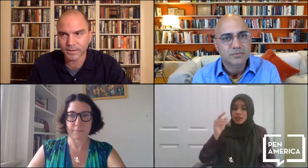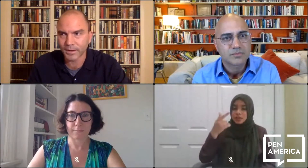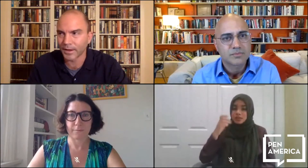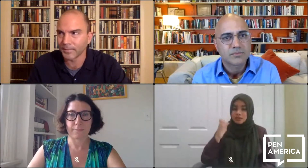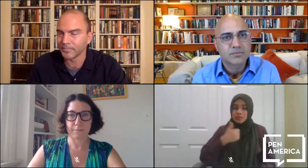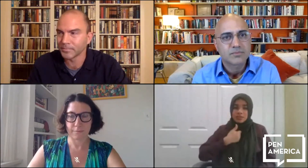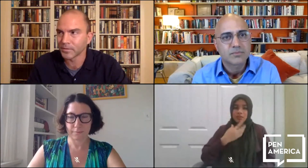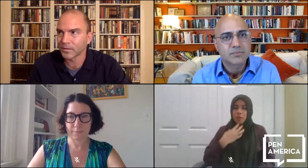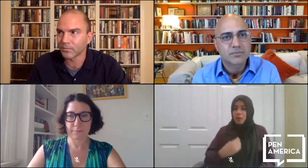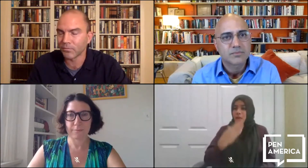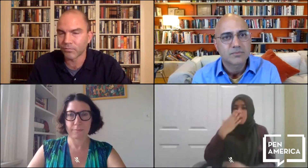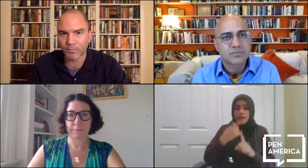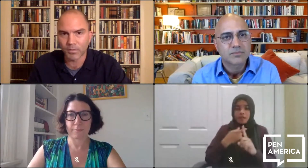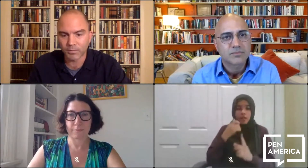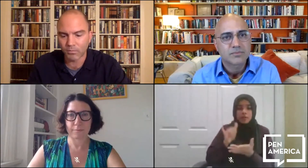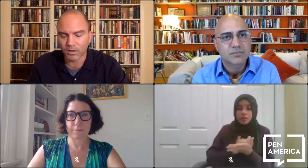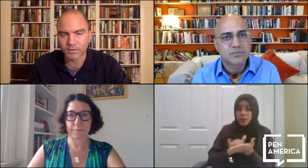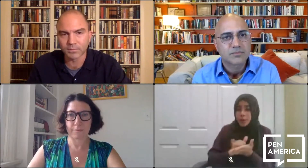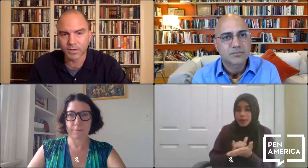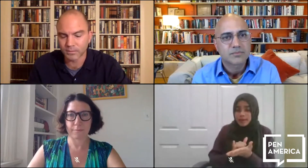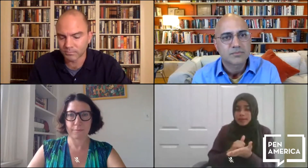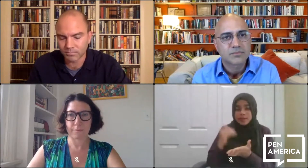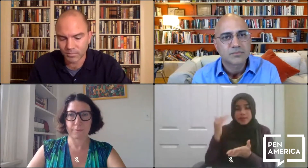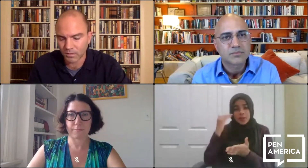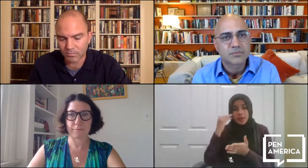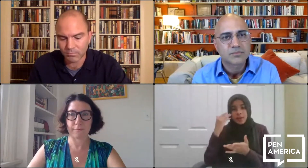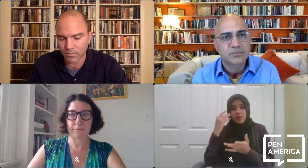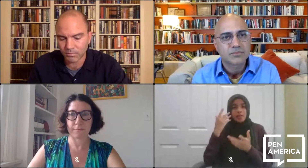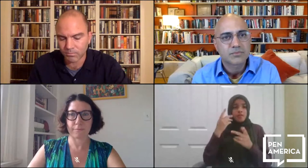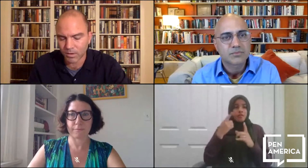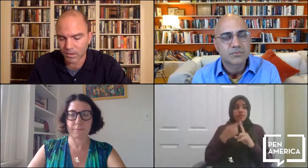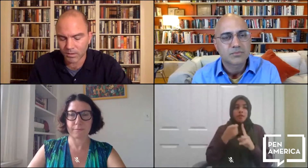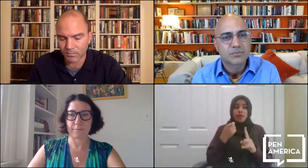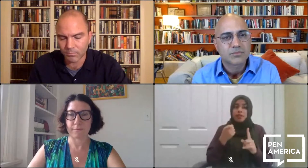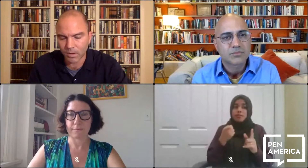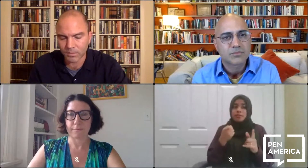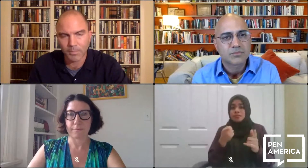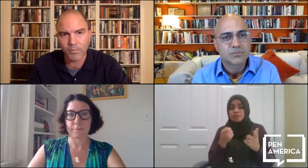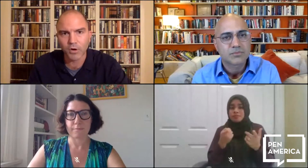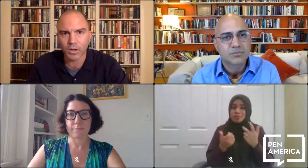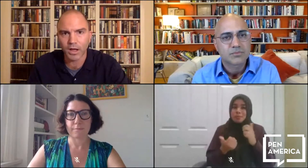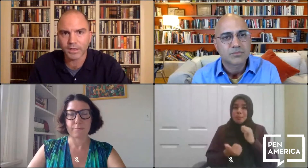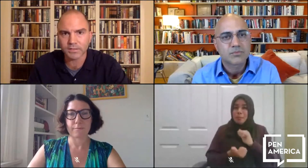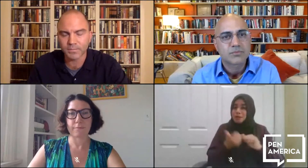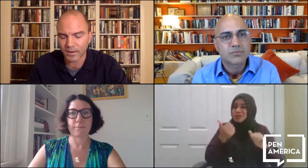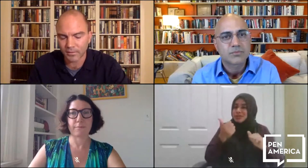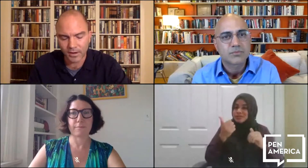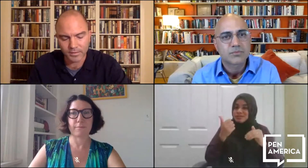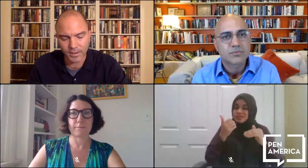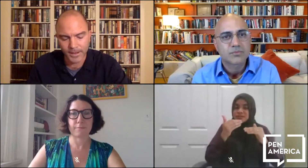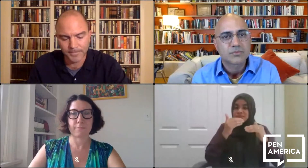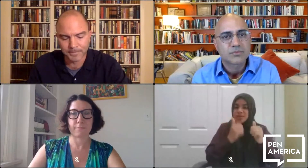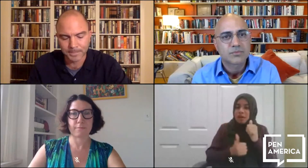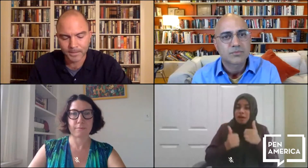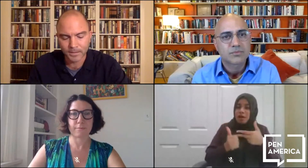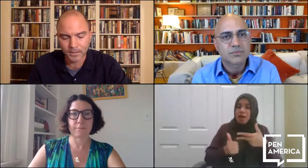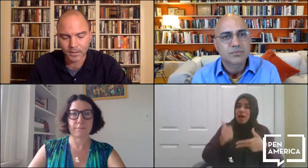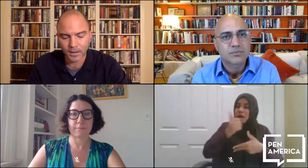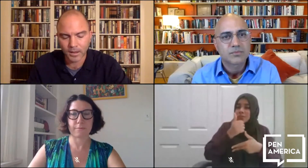City, from a relatively an upper middle class